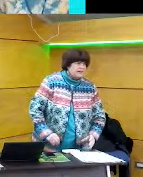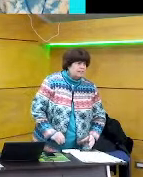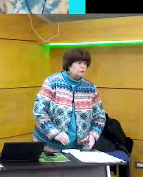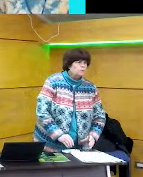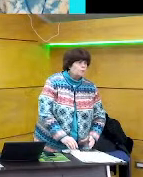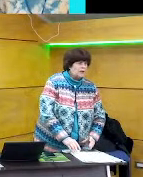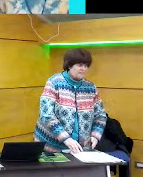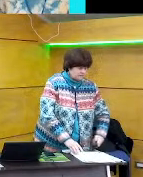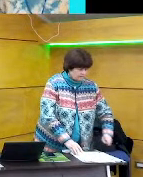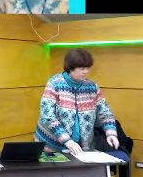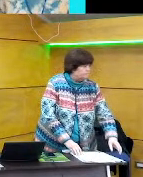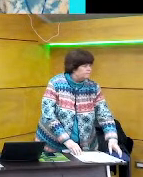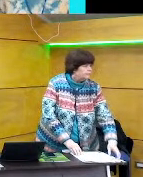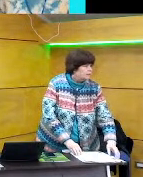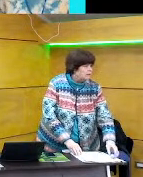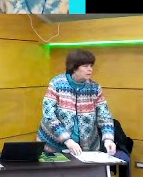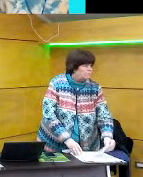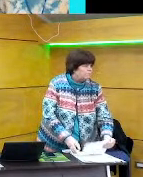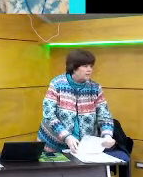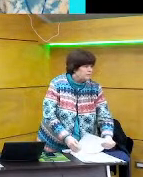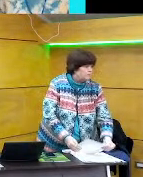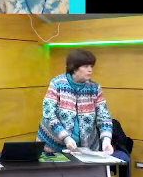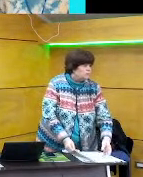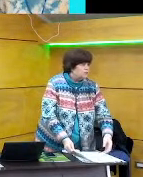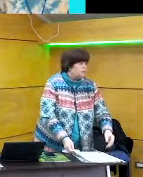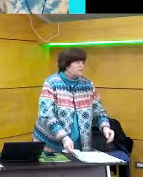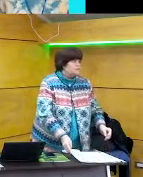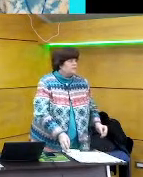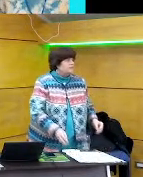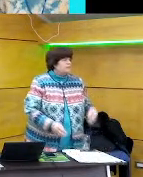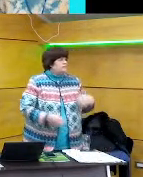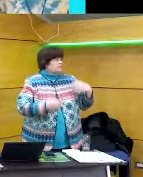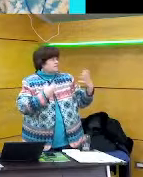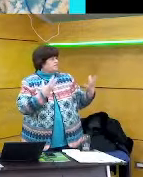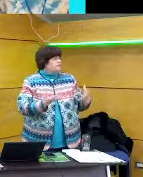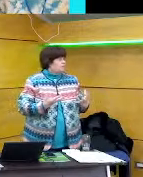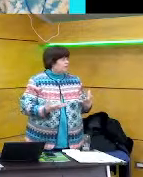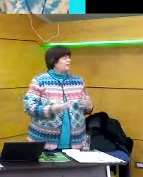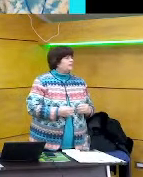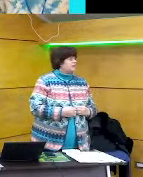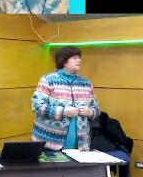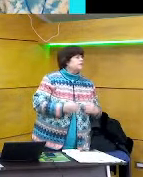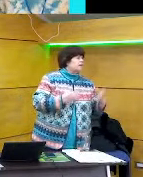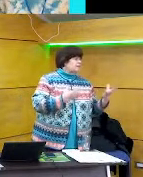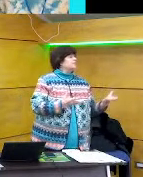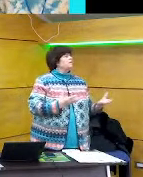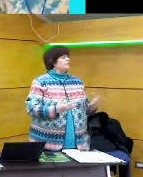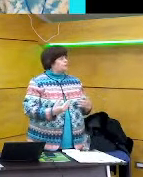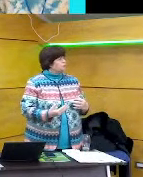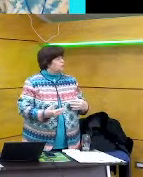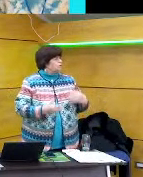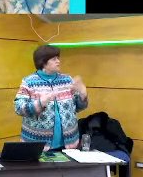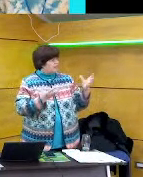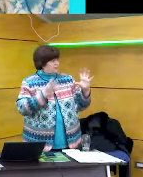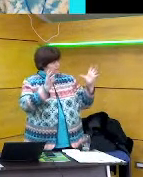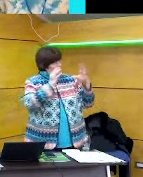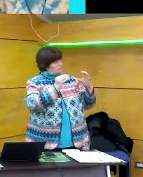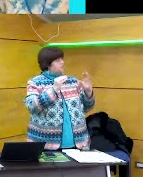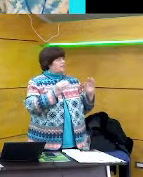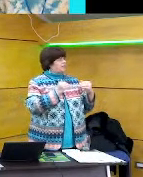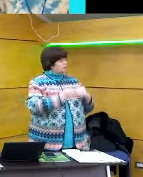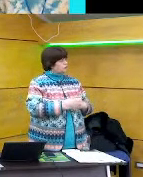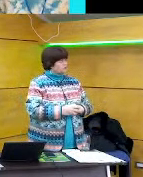This is the actual writing, as opposed to just recognizing isolated words